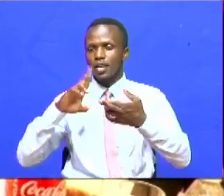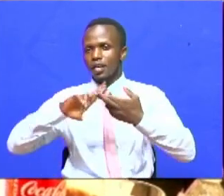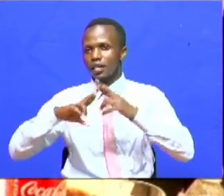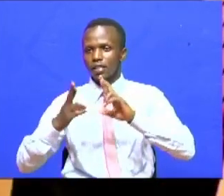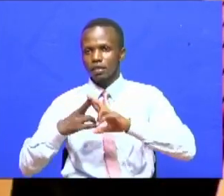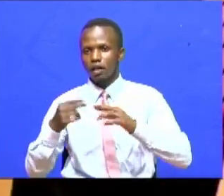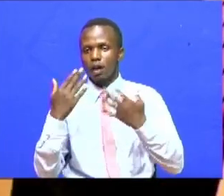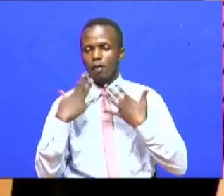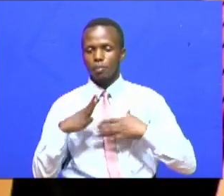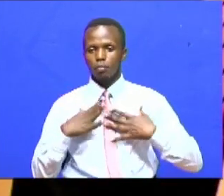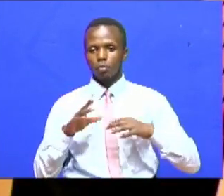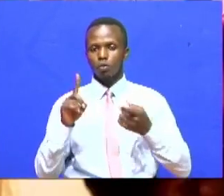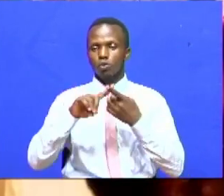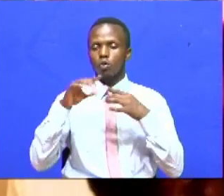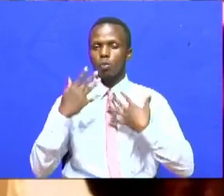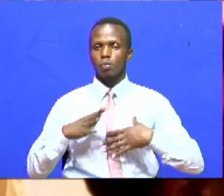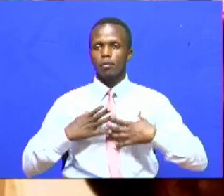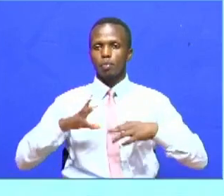people-to-people relations.